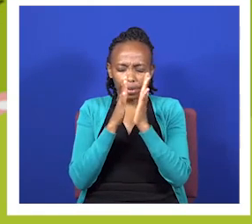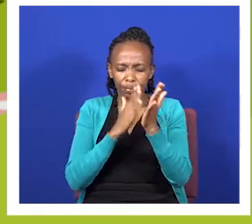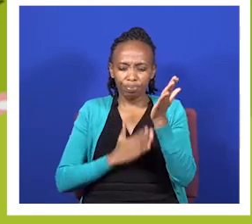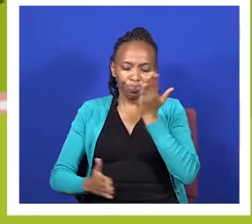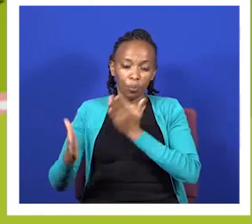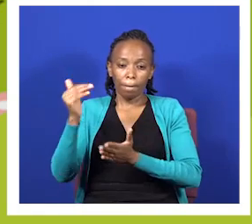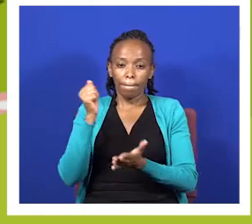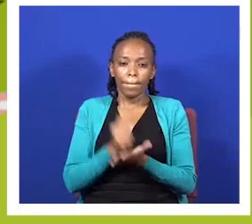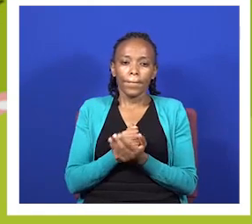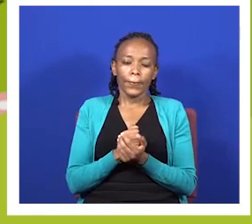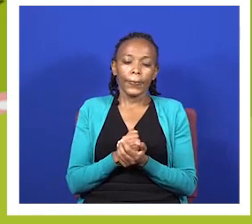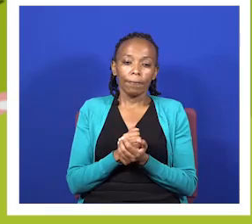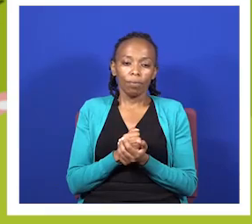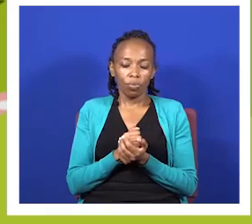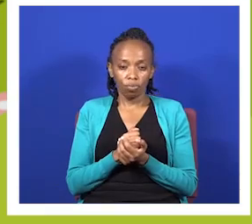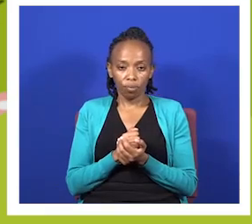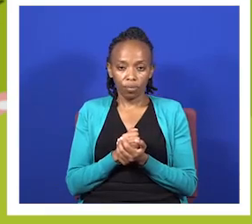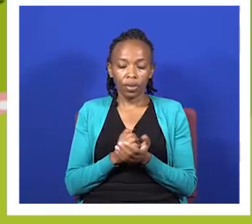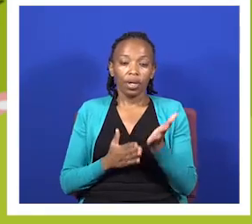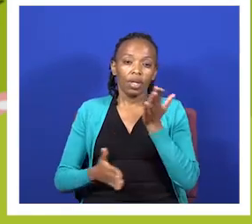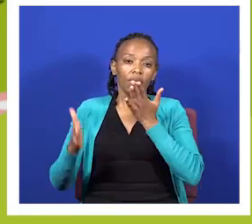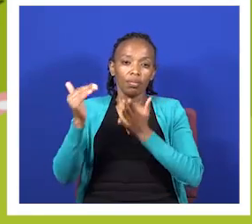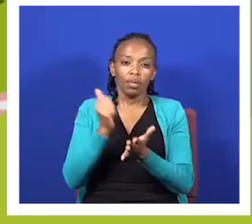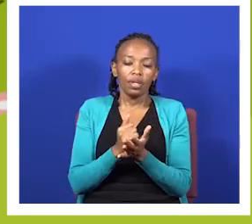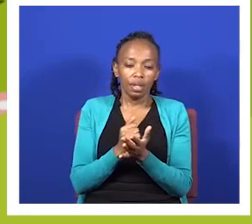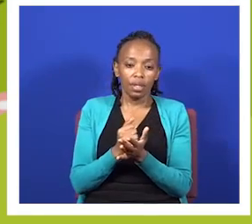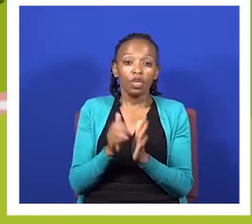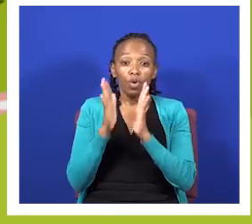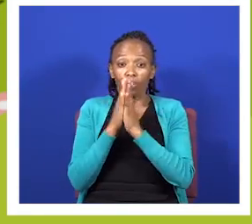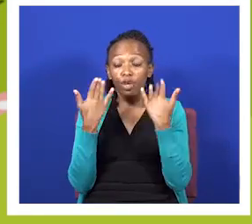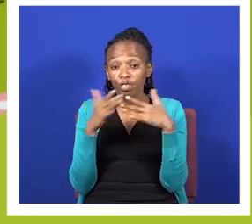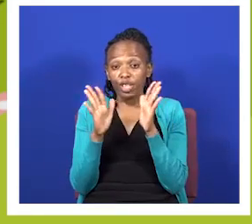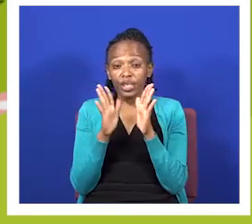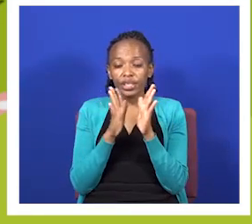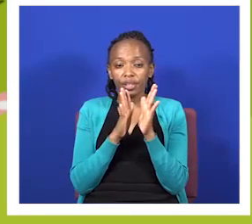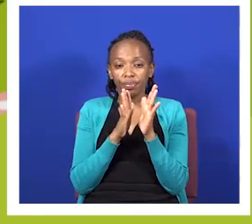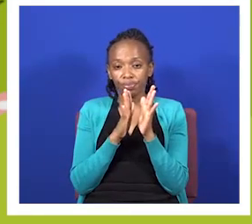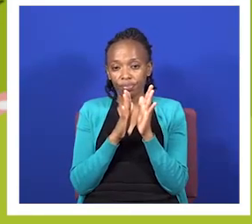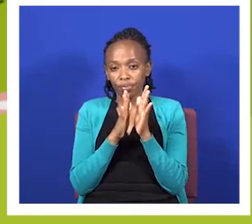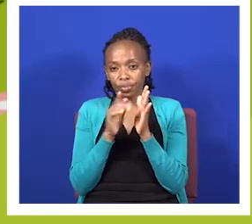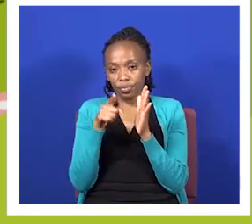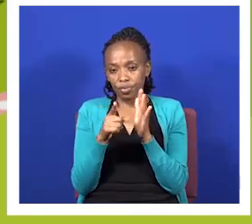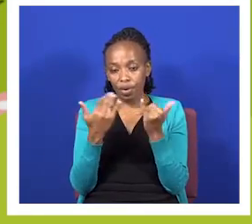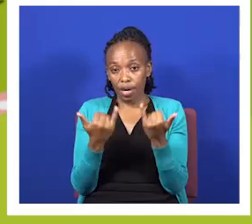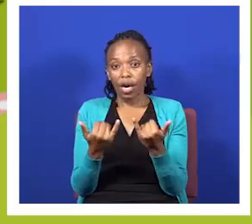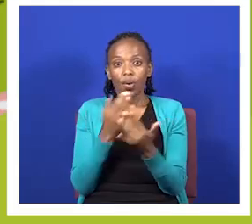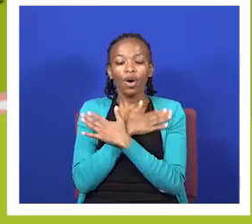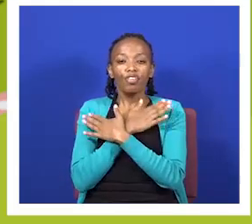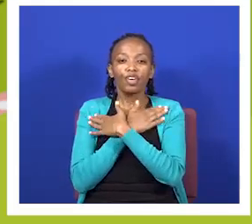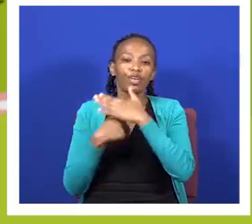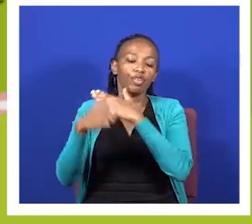pray, amen. And amen. Have you prayed that prayer with me? You are now